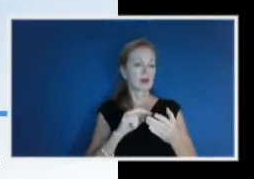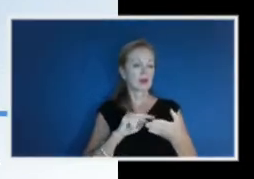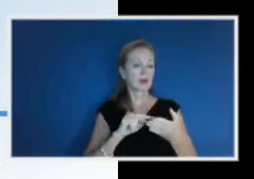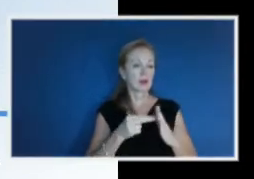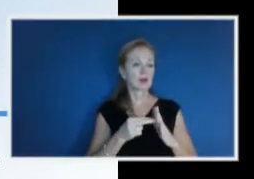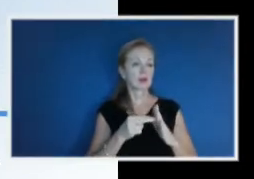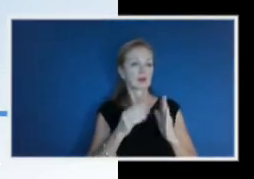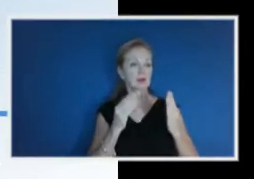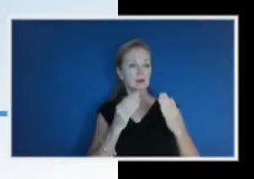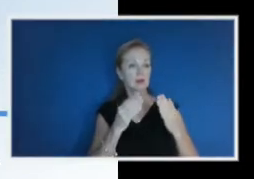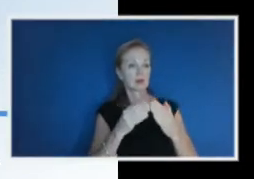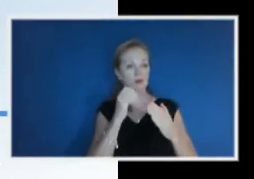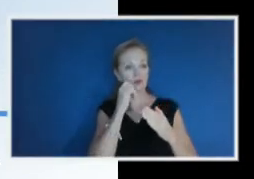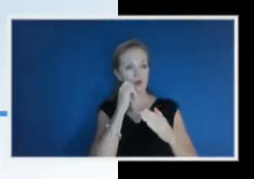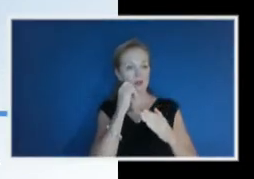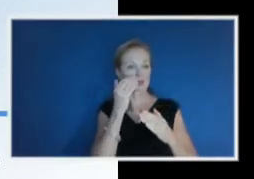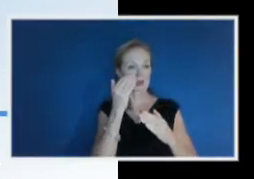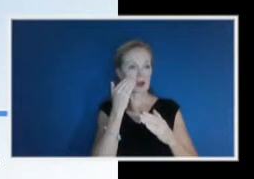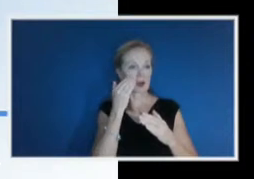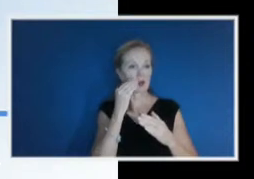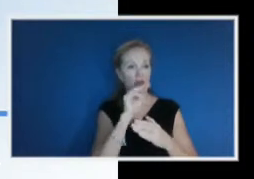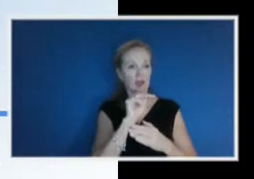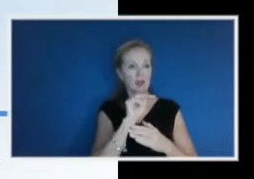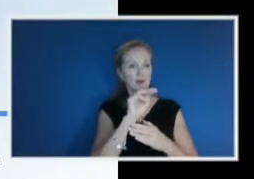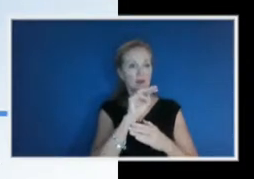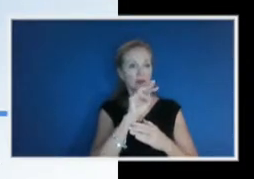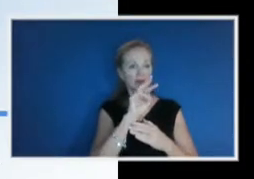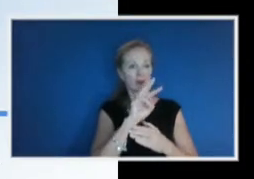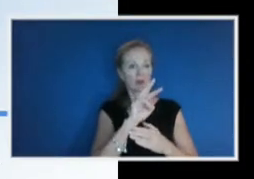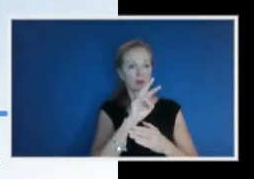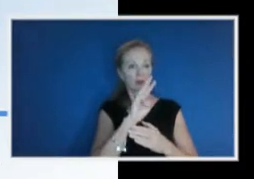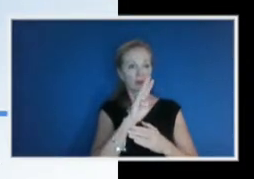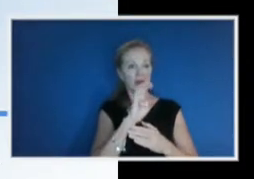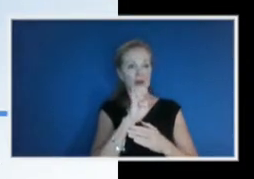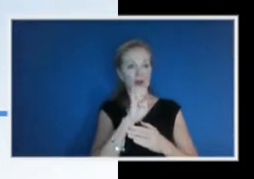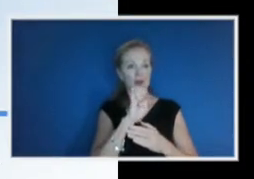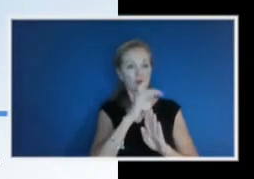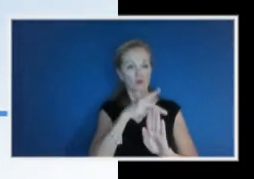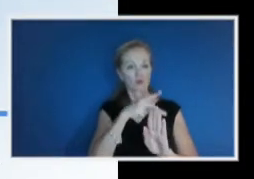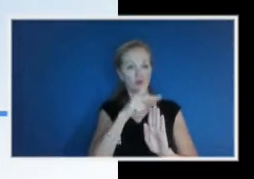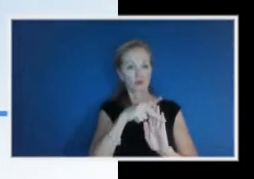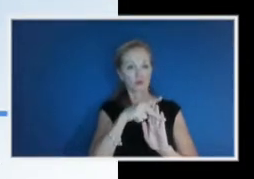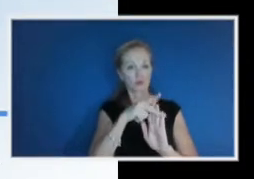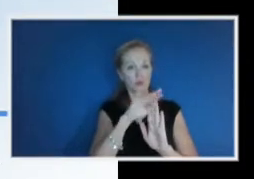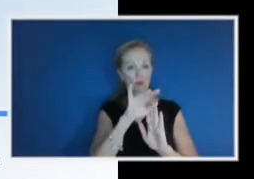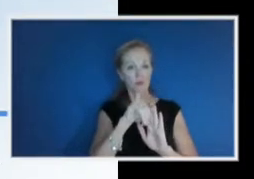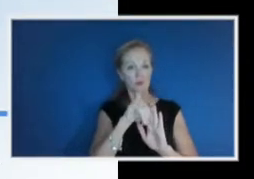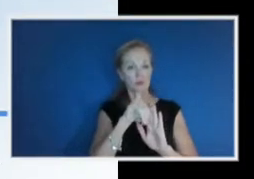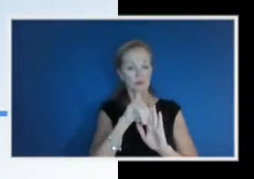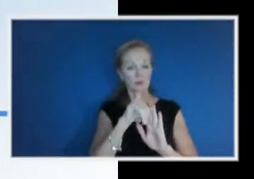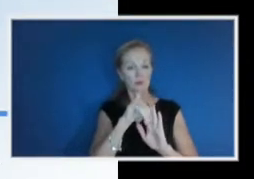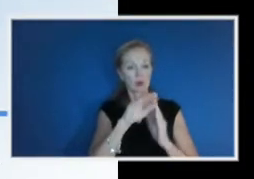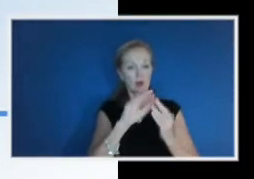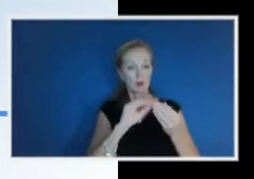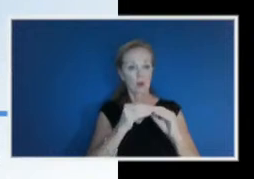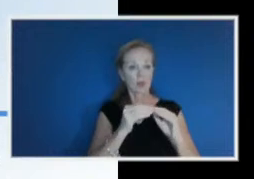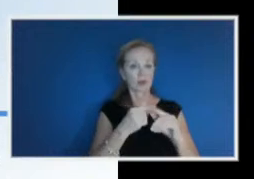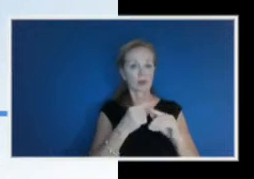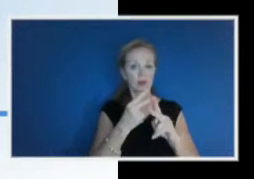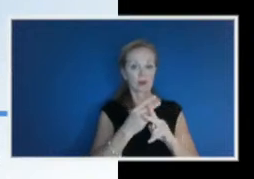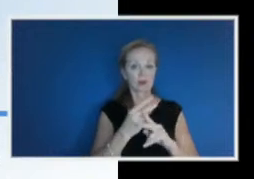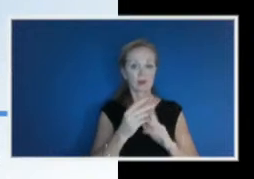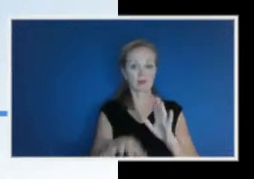and gender conscious MWBE program. With that, the quantitative and the qualitative